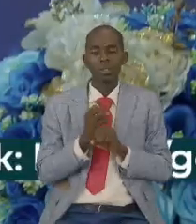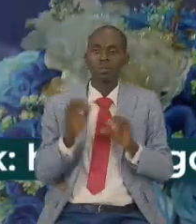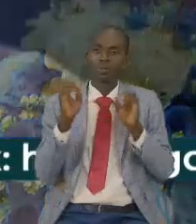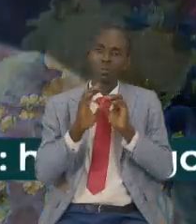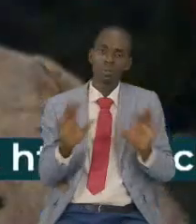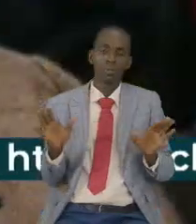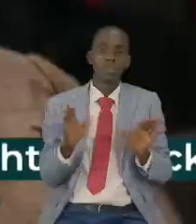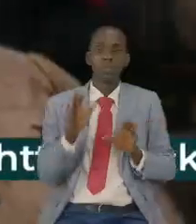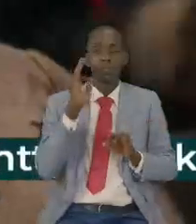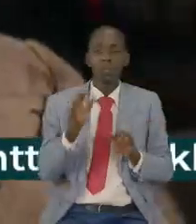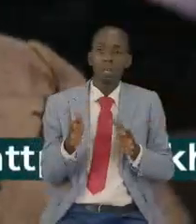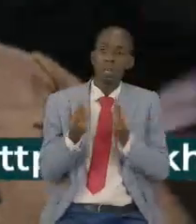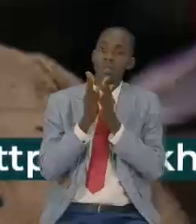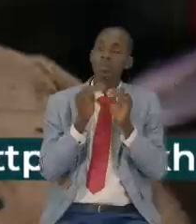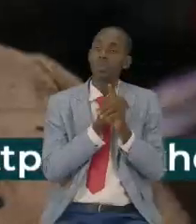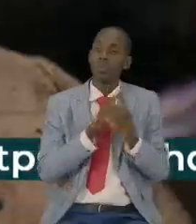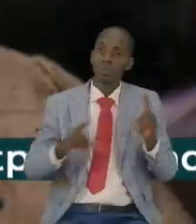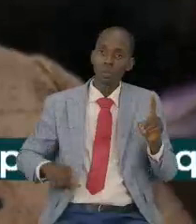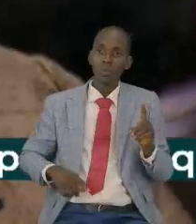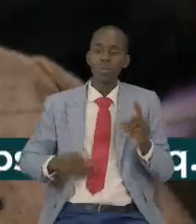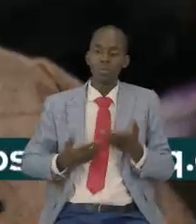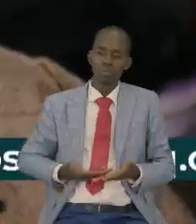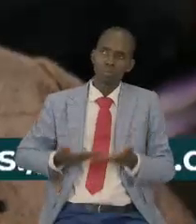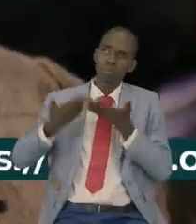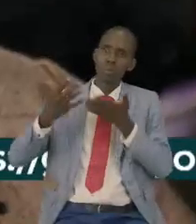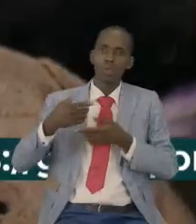thorough, and then